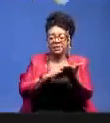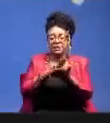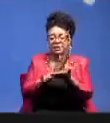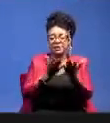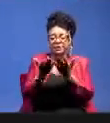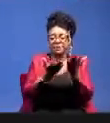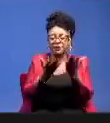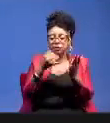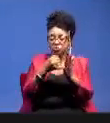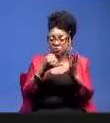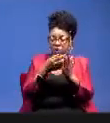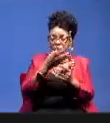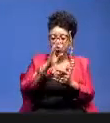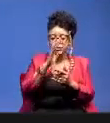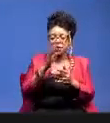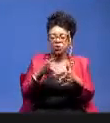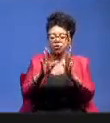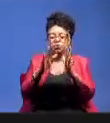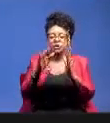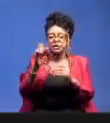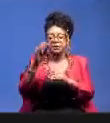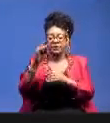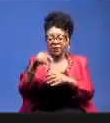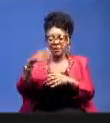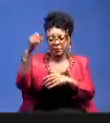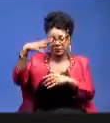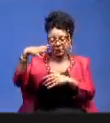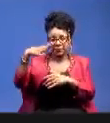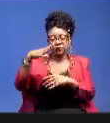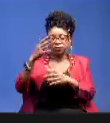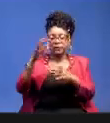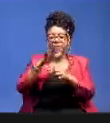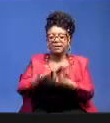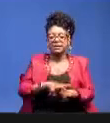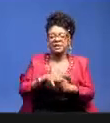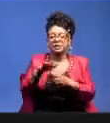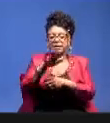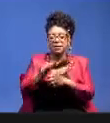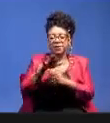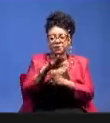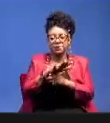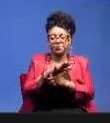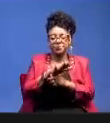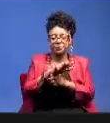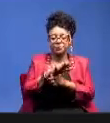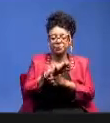roads, health facilities, and electricity to the marginalized areas.